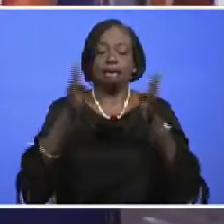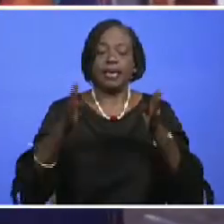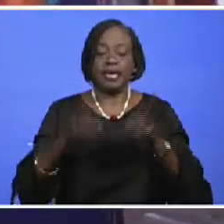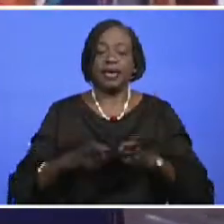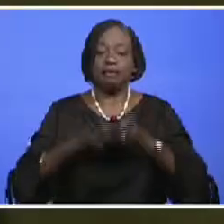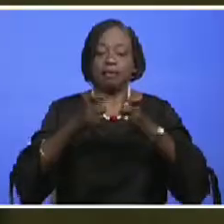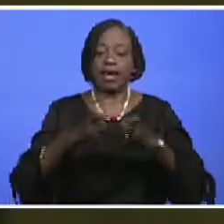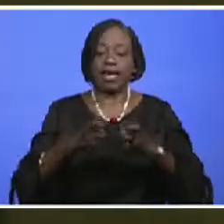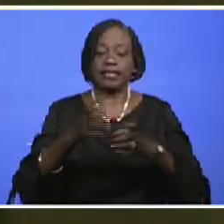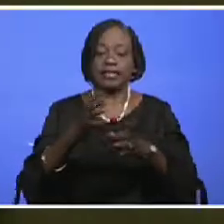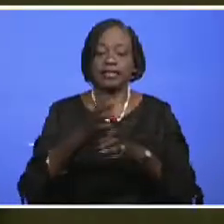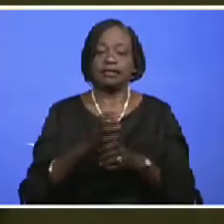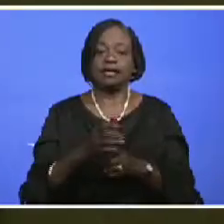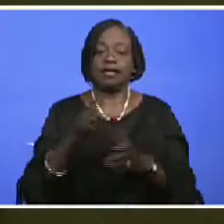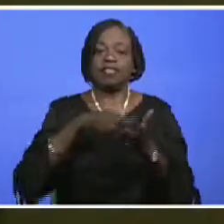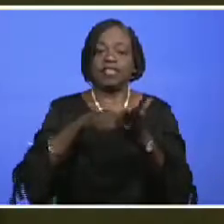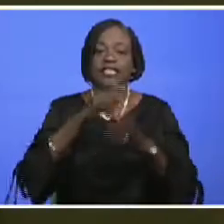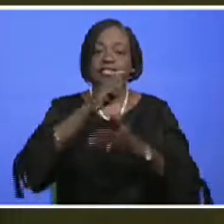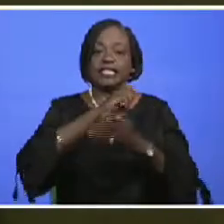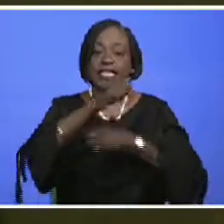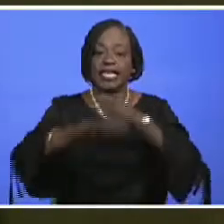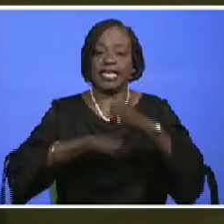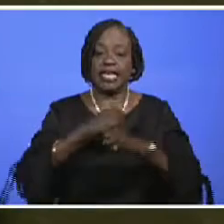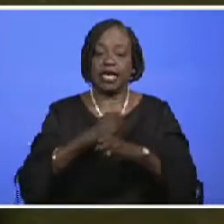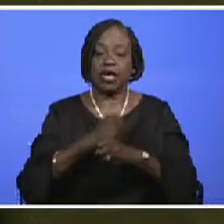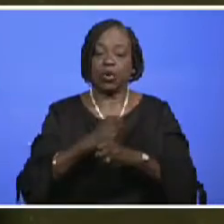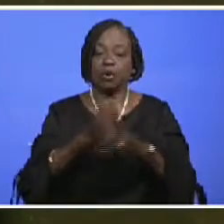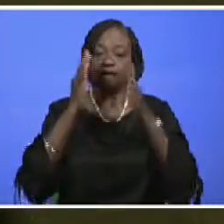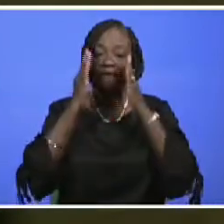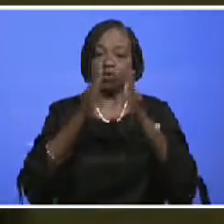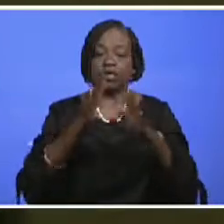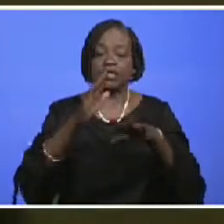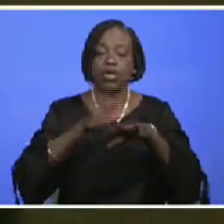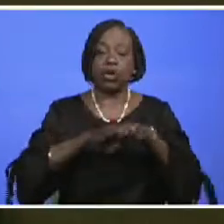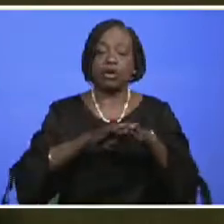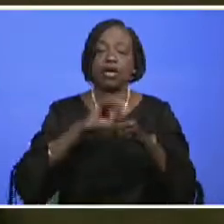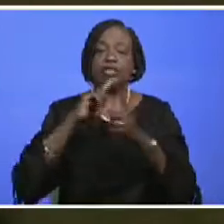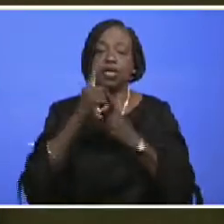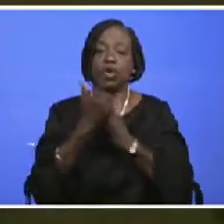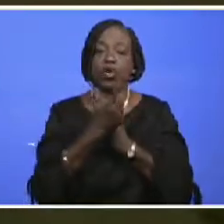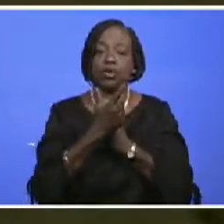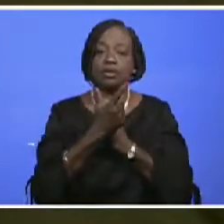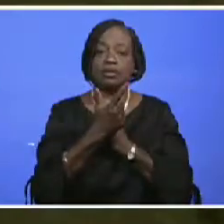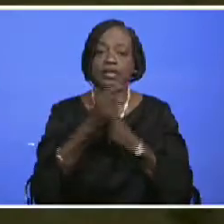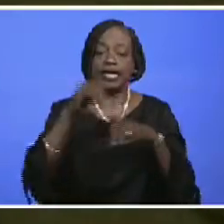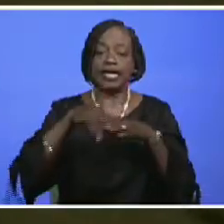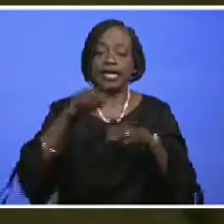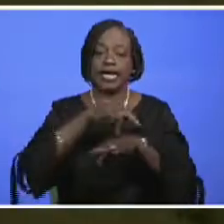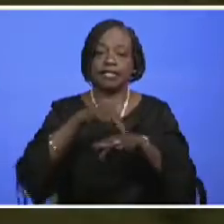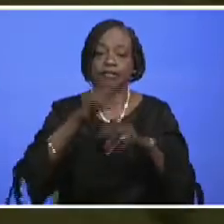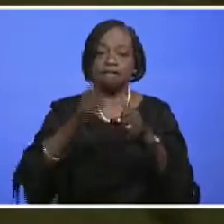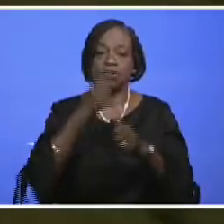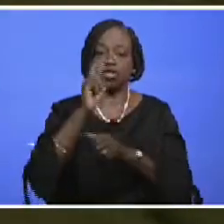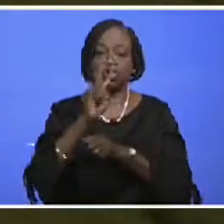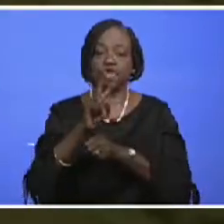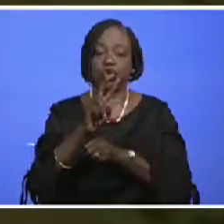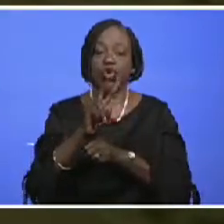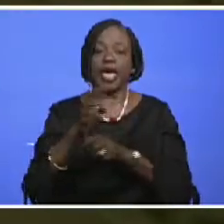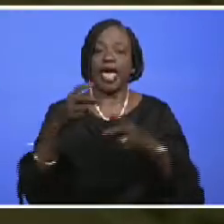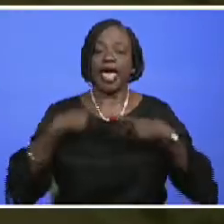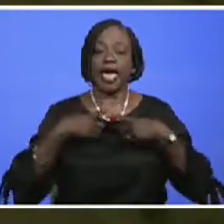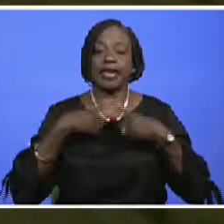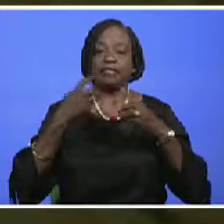for grabs. This year, we focus on the local courses in Nassau. So the first two classics, we've had the opportunity to